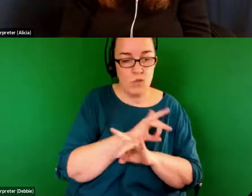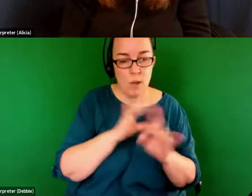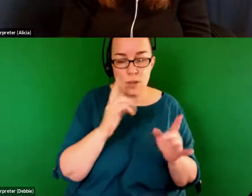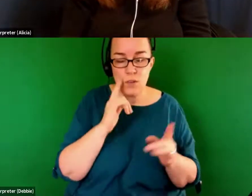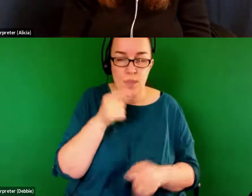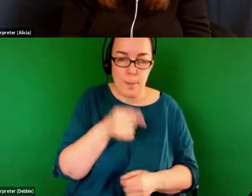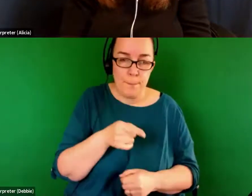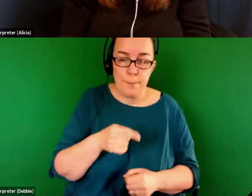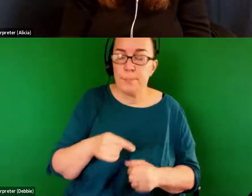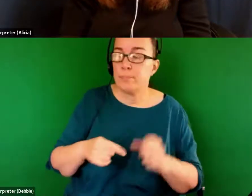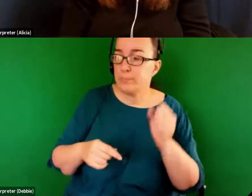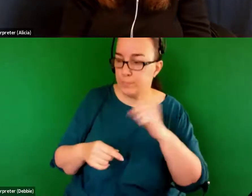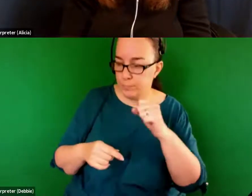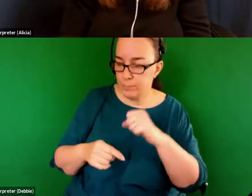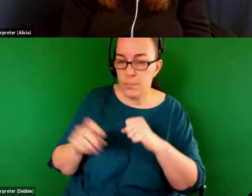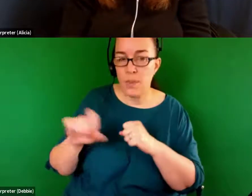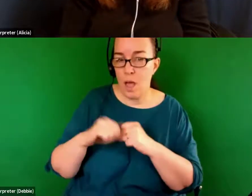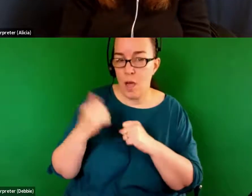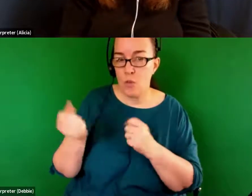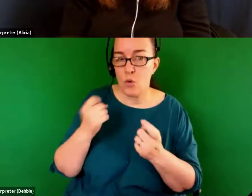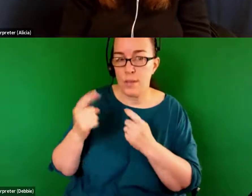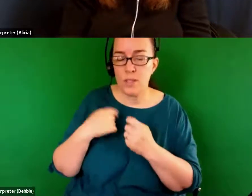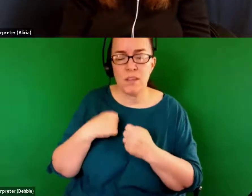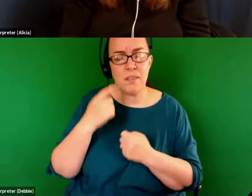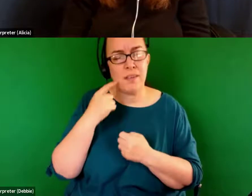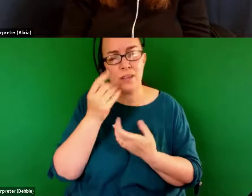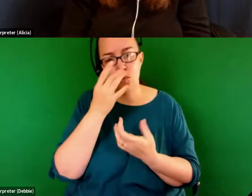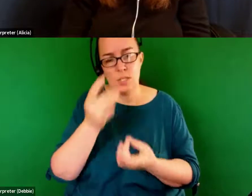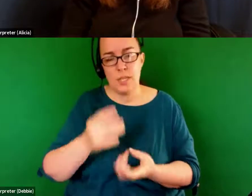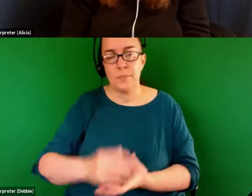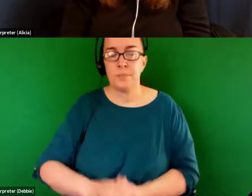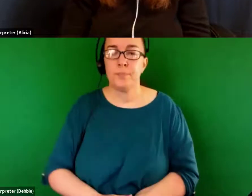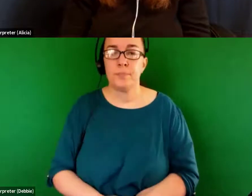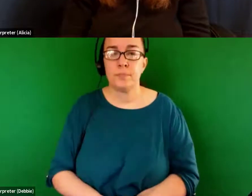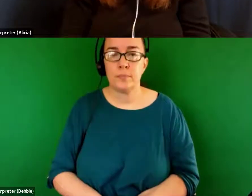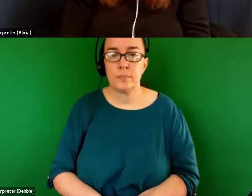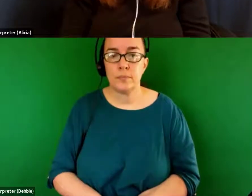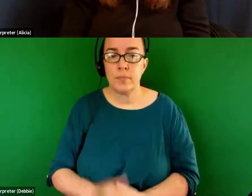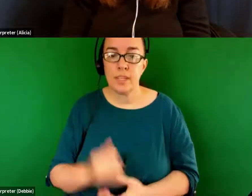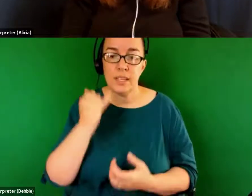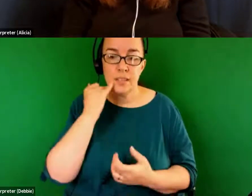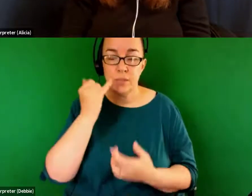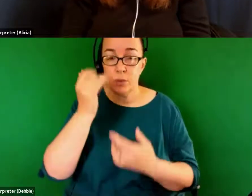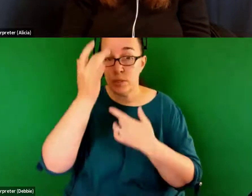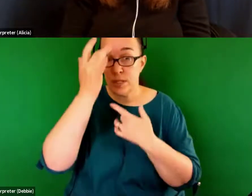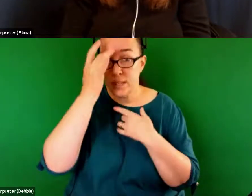Yeah, and there's another question which is kind of interesting, which is, does getting sick with